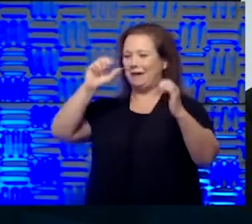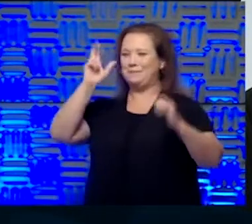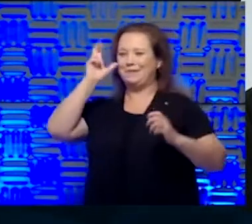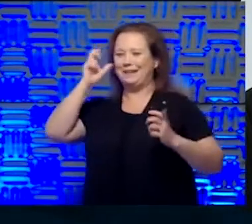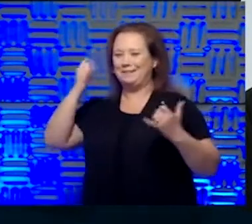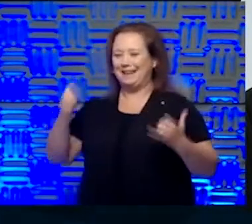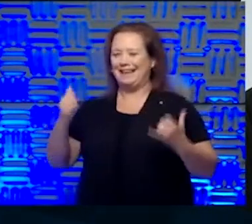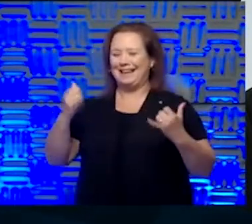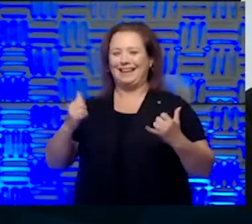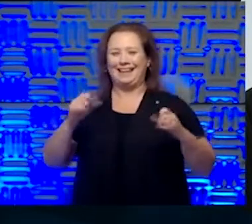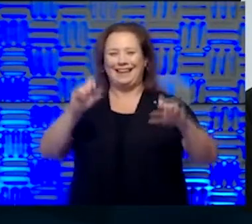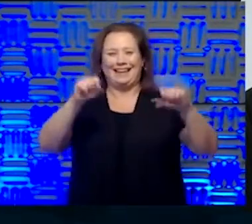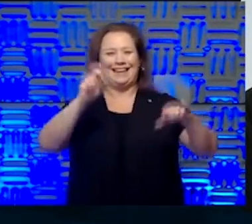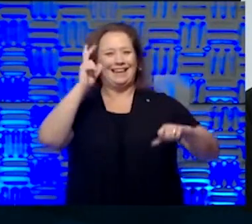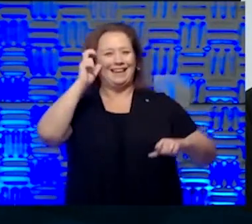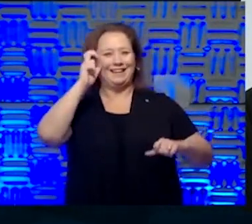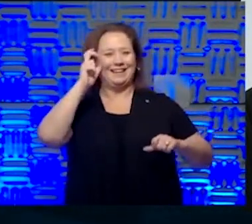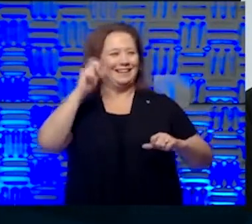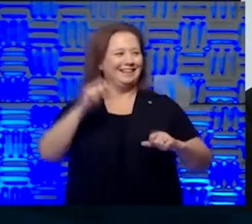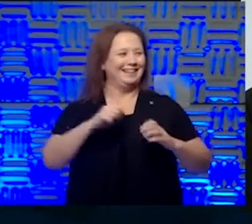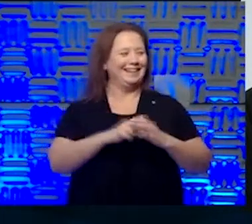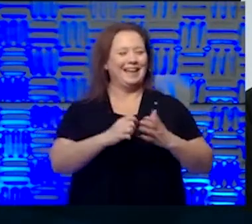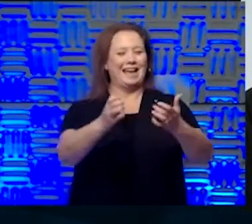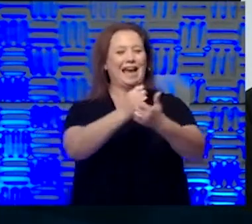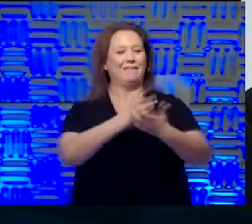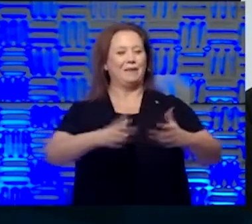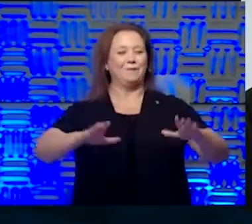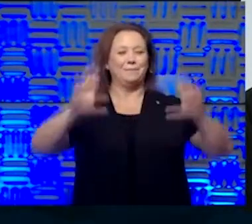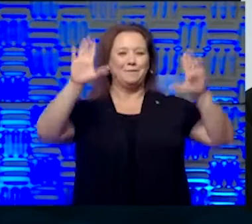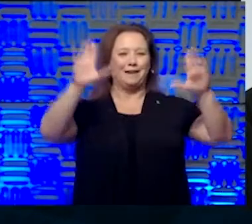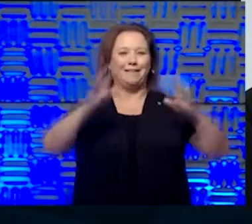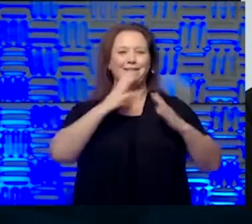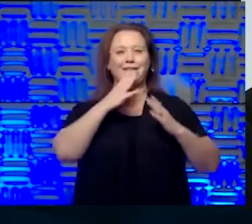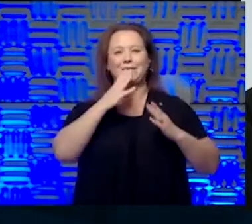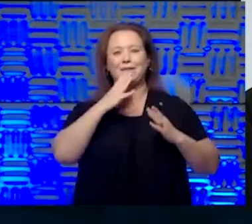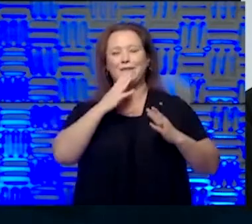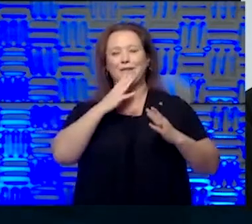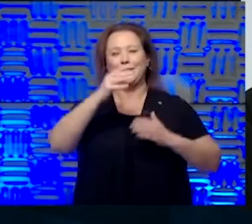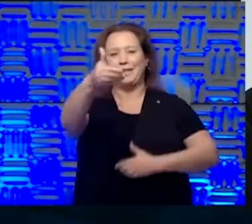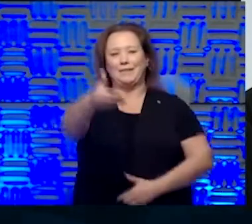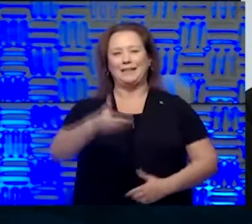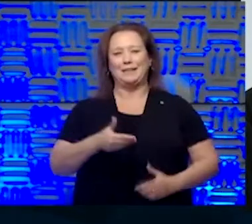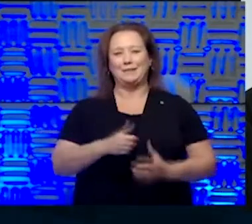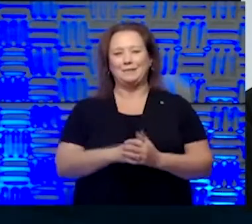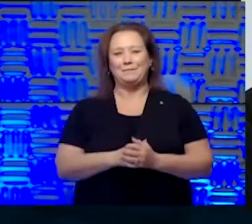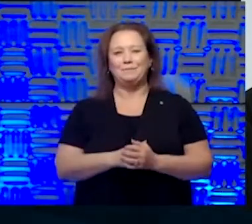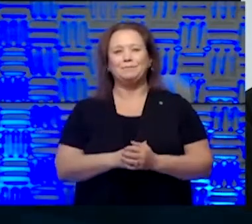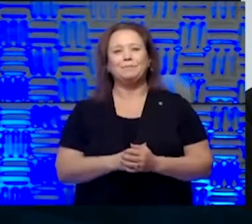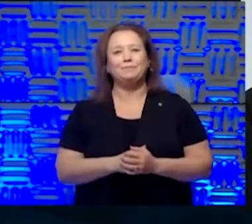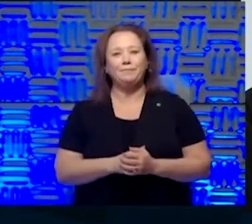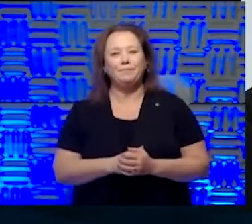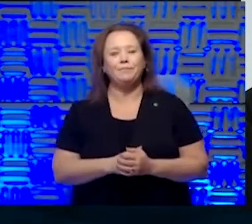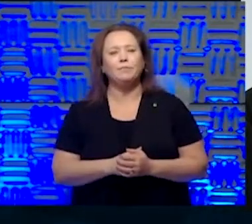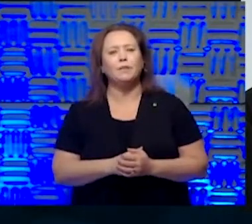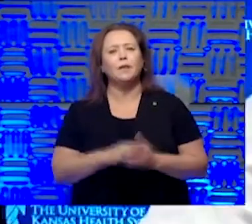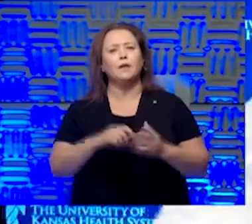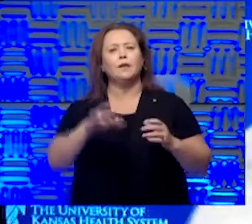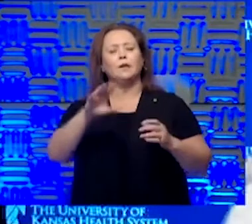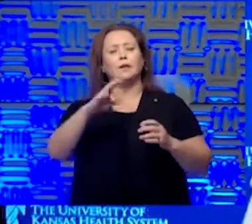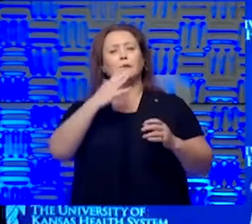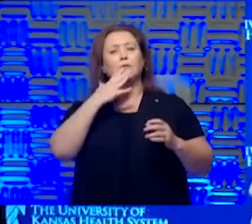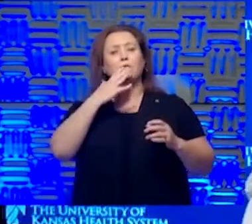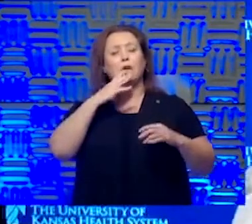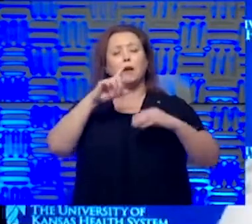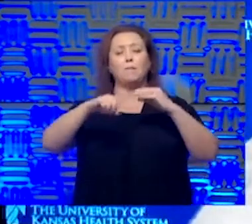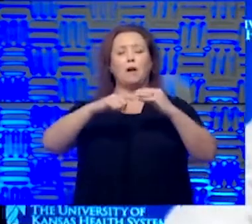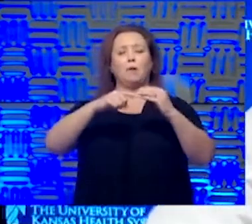me now, but everything went well. Thank you for asking, and thank you for the invitation. Talk to us a little bit about what you've seen